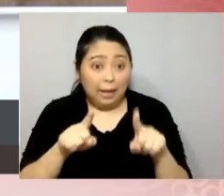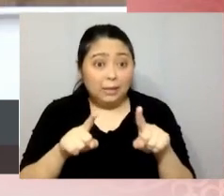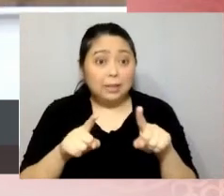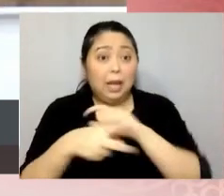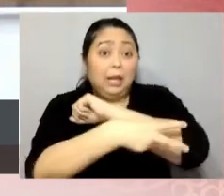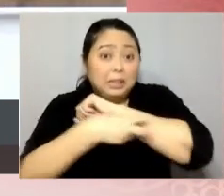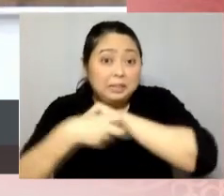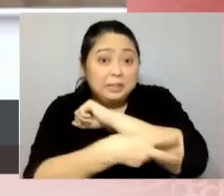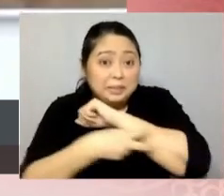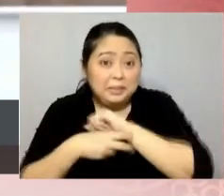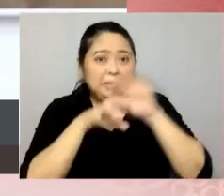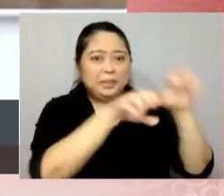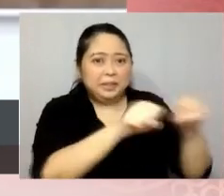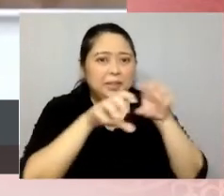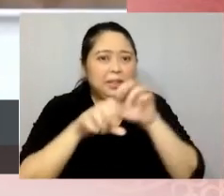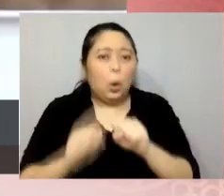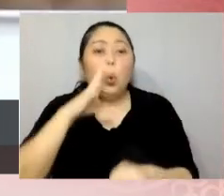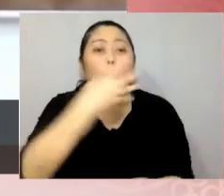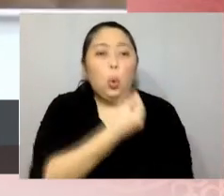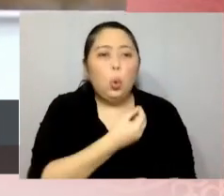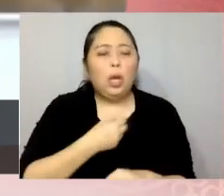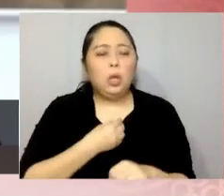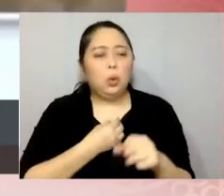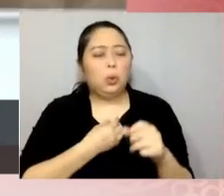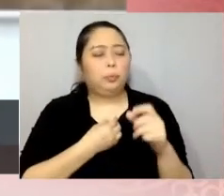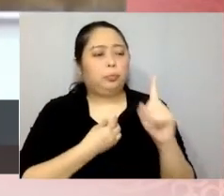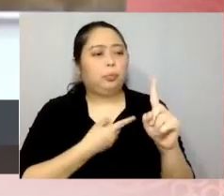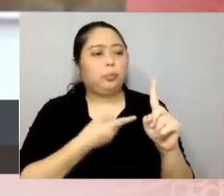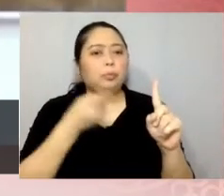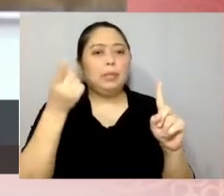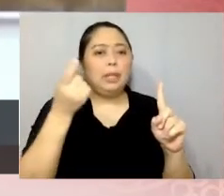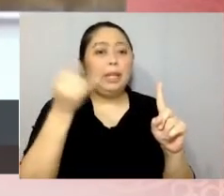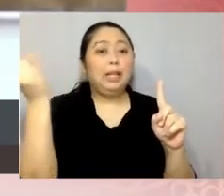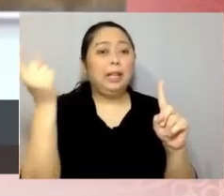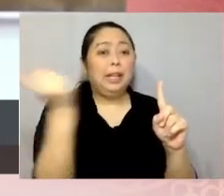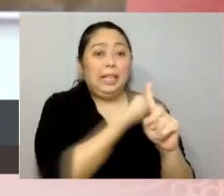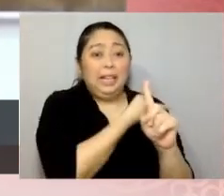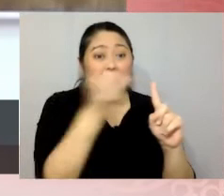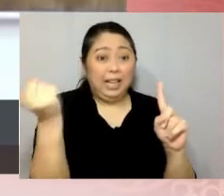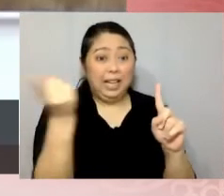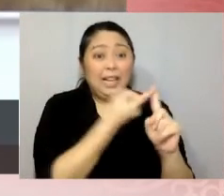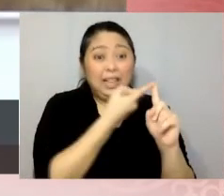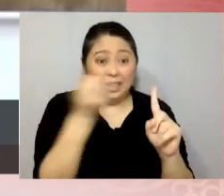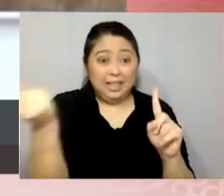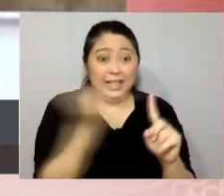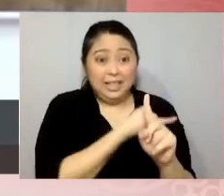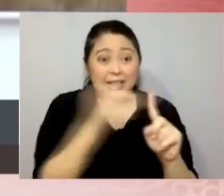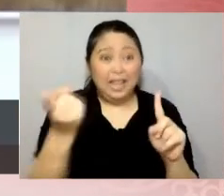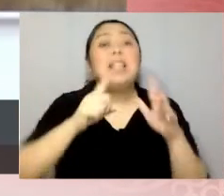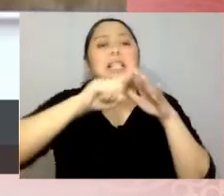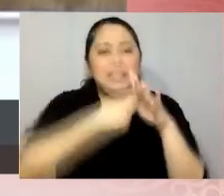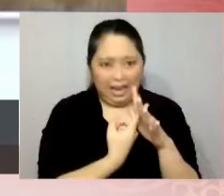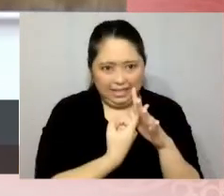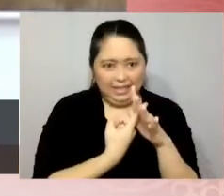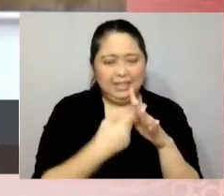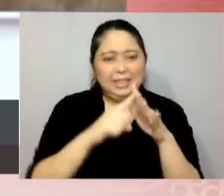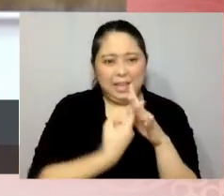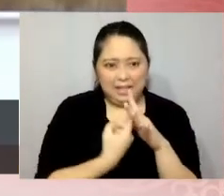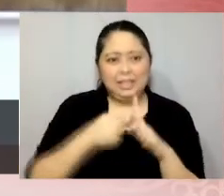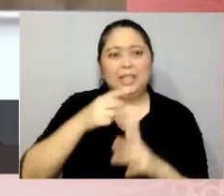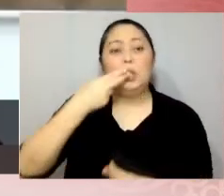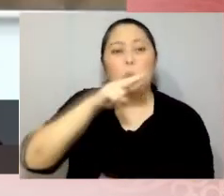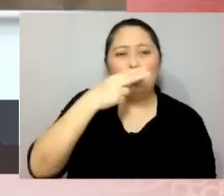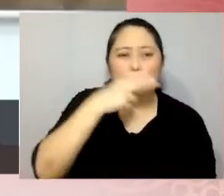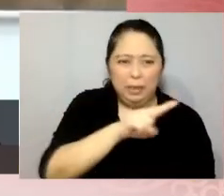po ng so-called ilaga, dyan naman talaga nag-start sa UPI. Yung si Toothpick